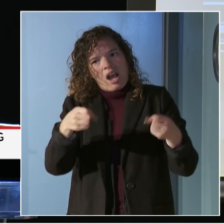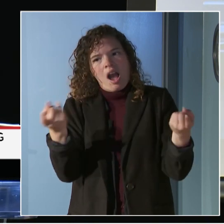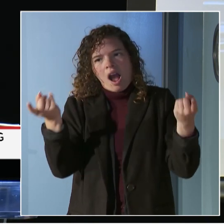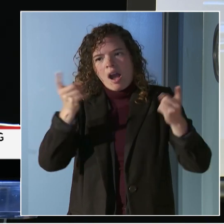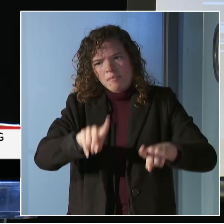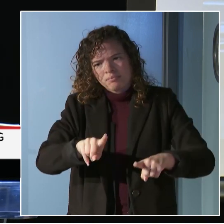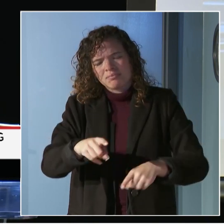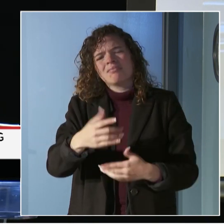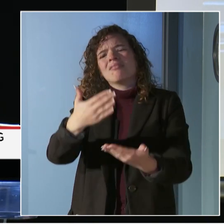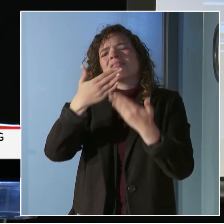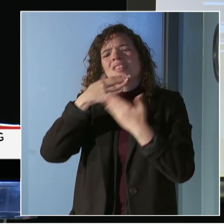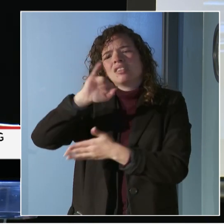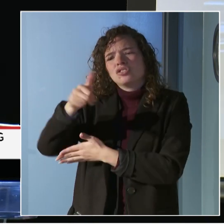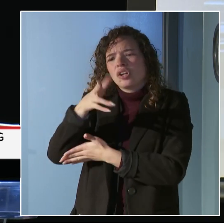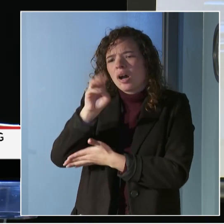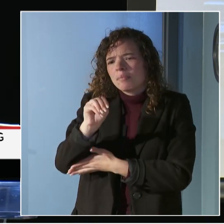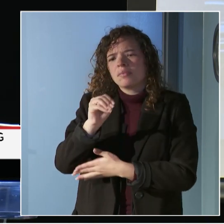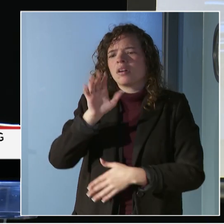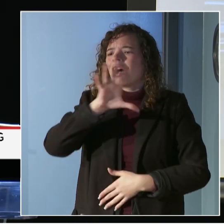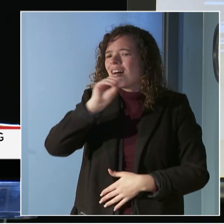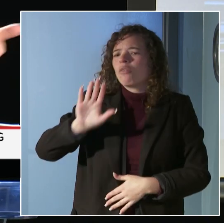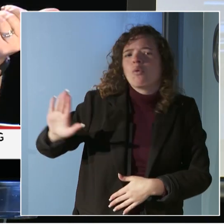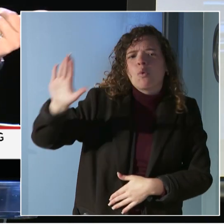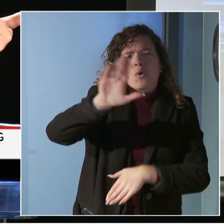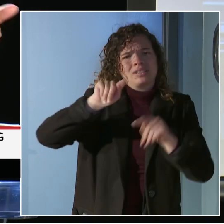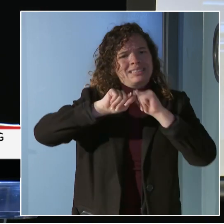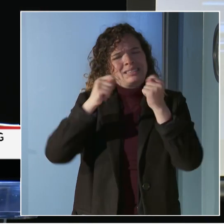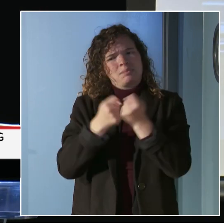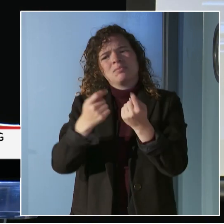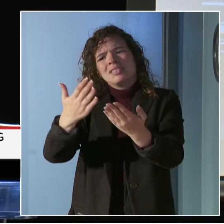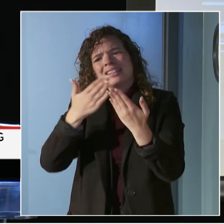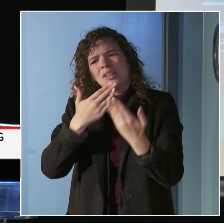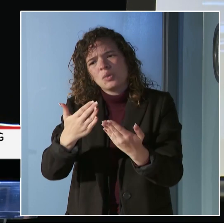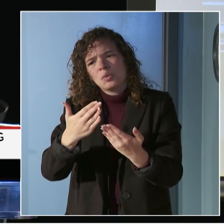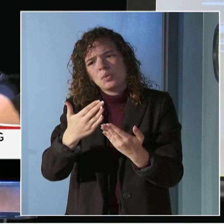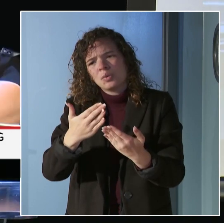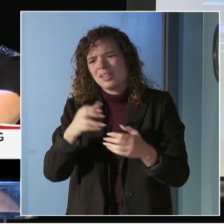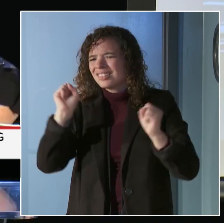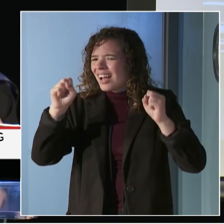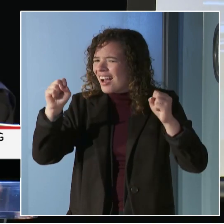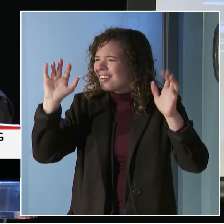team. Normally at these events, you can clap.